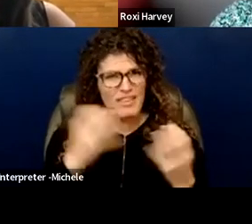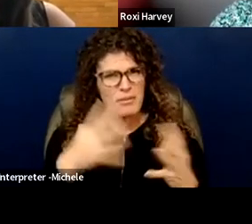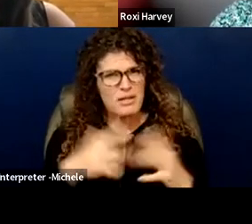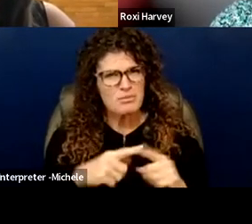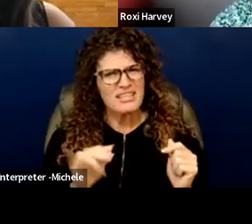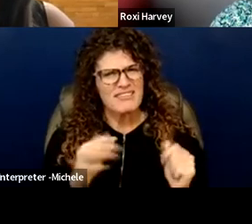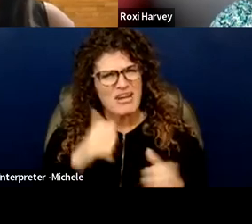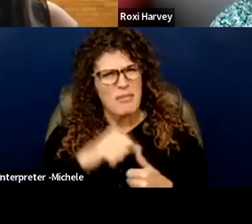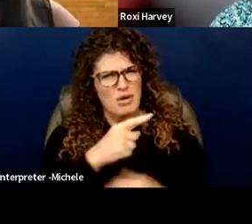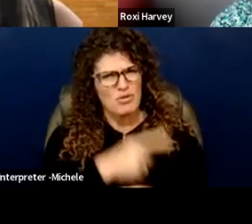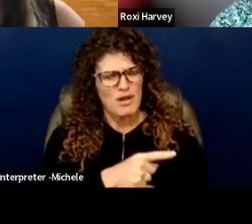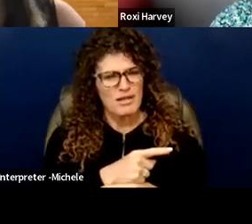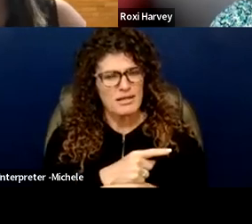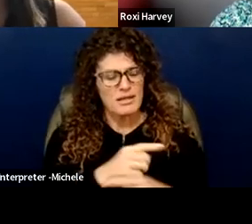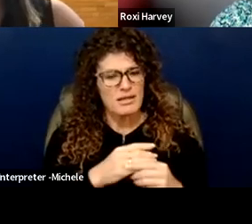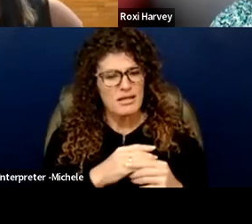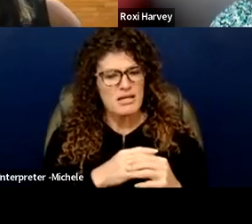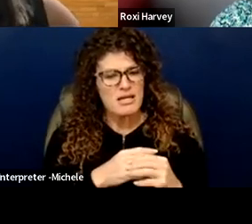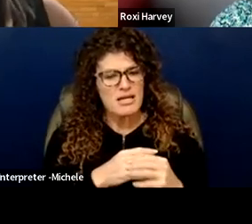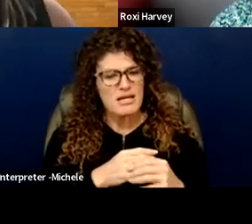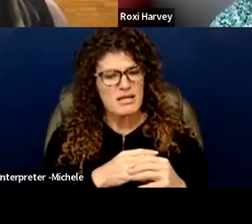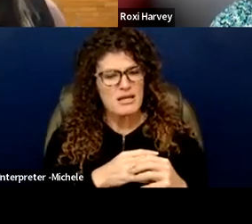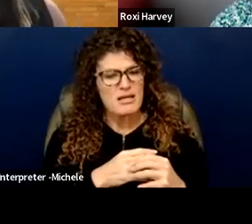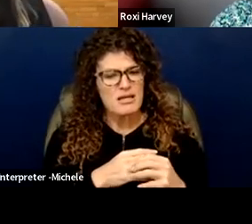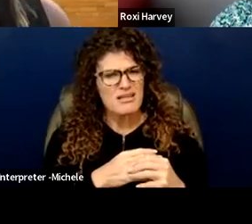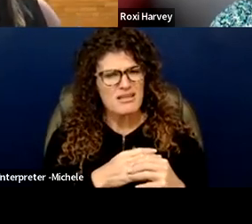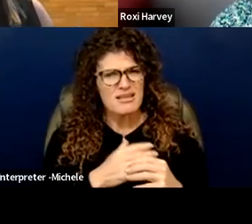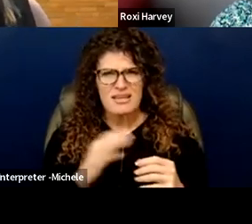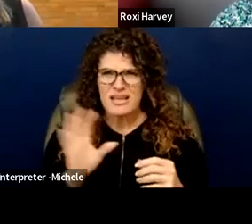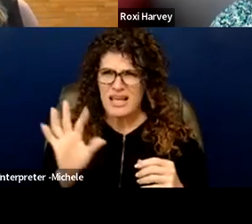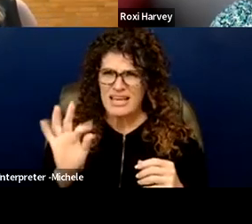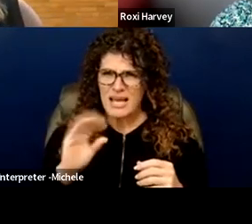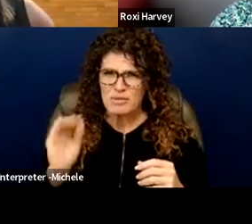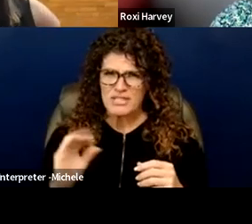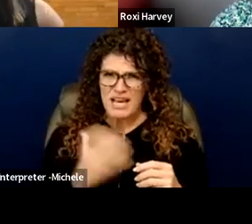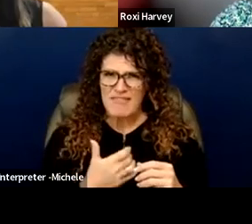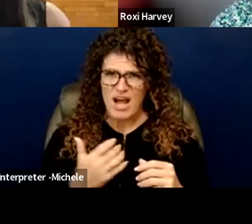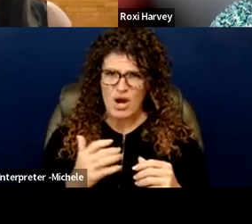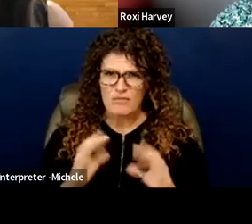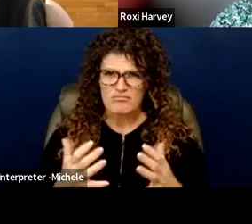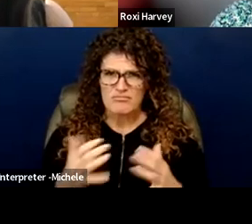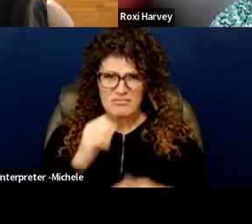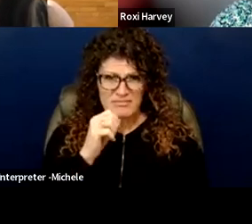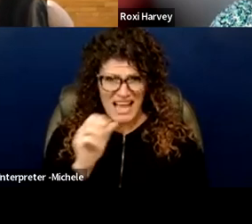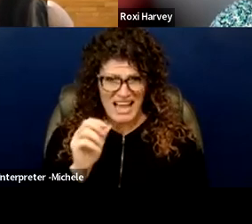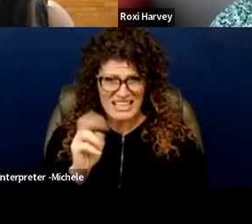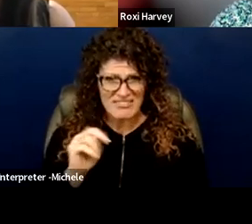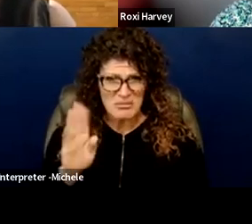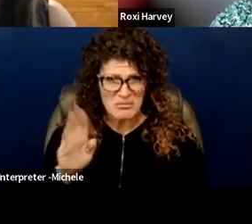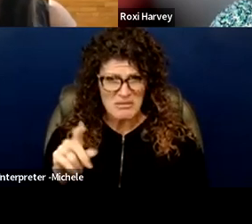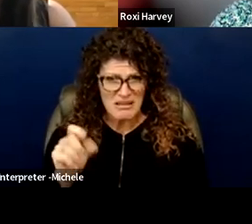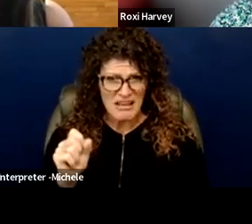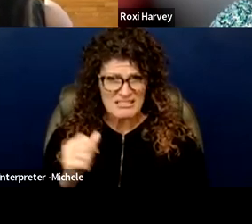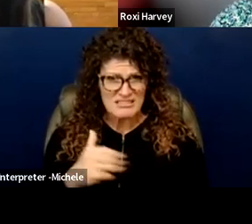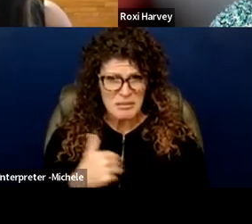remember correctly, I looked at this earlier this morning, I think 9% of the respondents were not even BPS